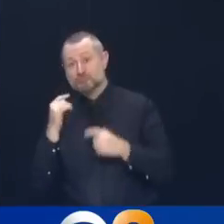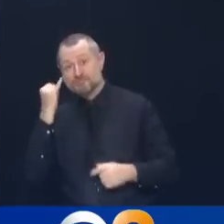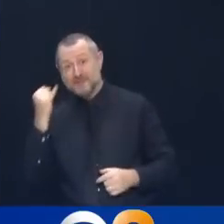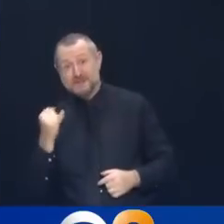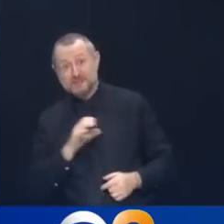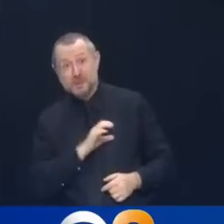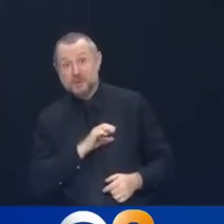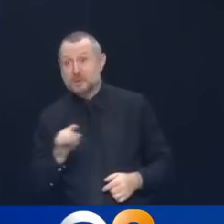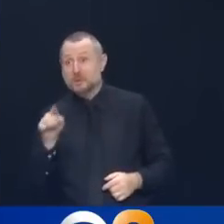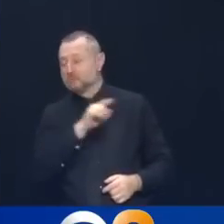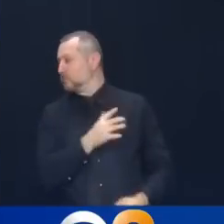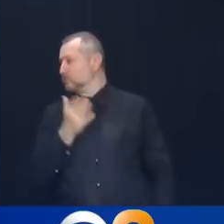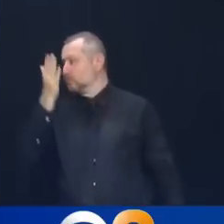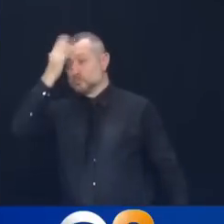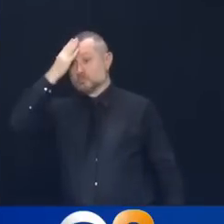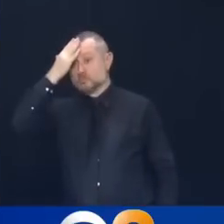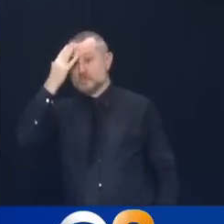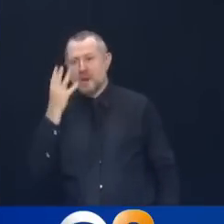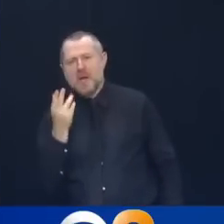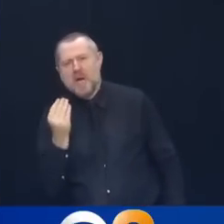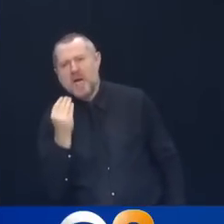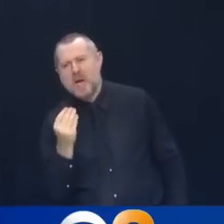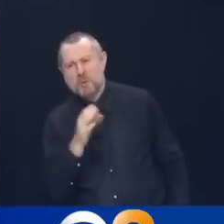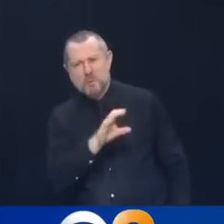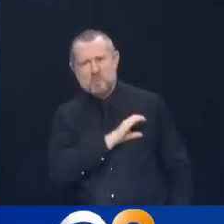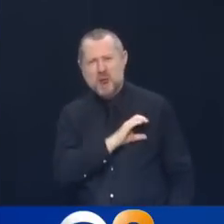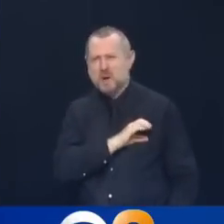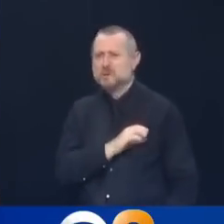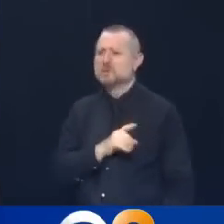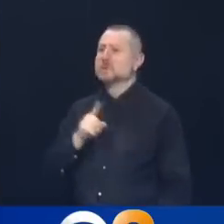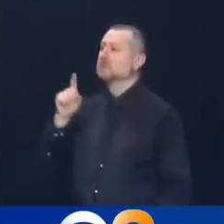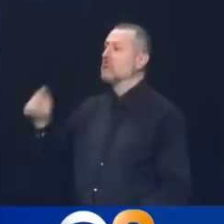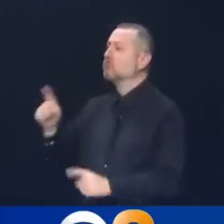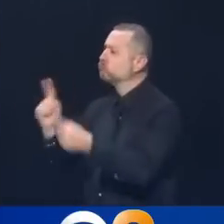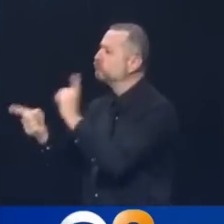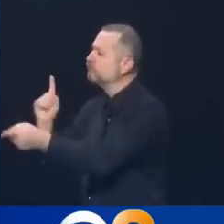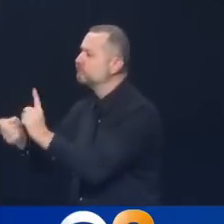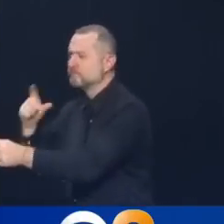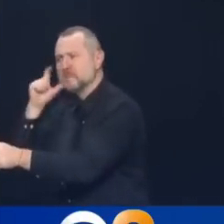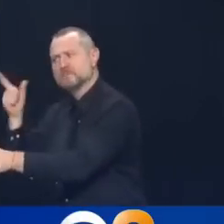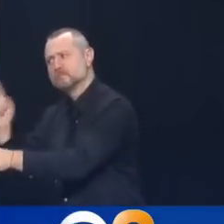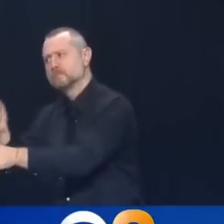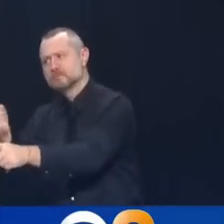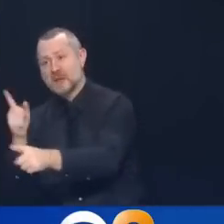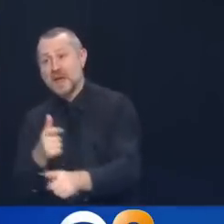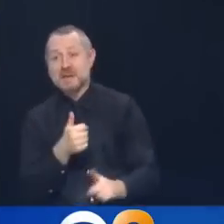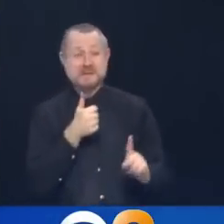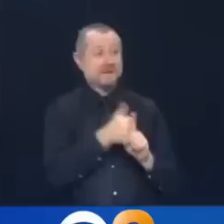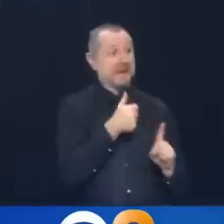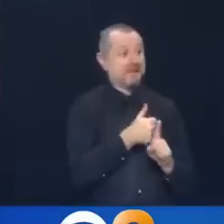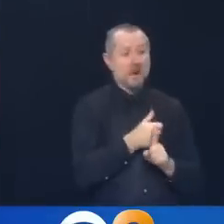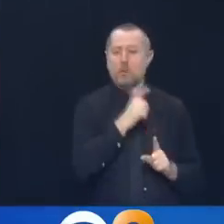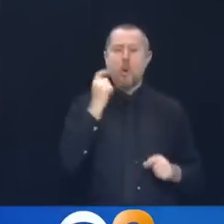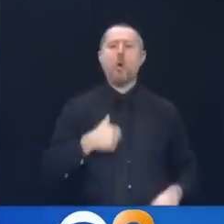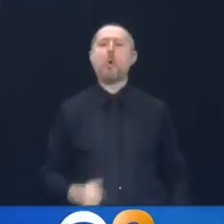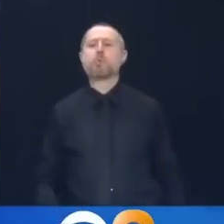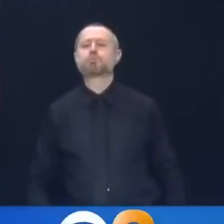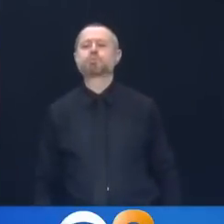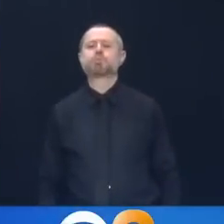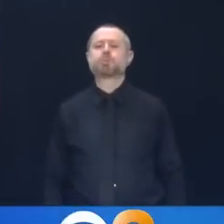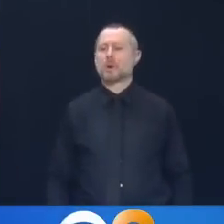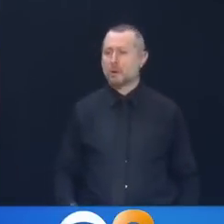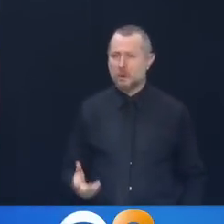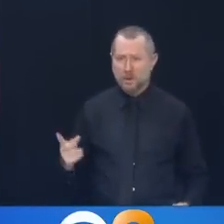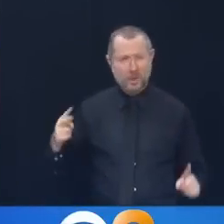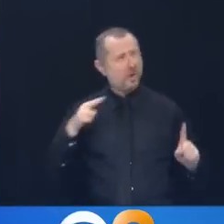Well, how are you supposed to then enforce other people wearing a mask when they see you not wearing a